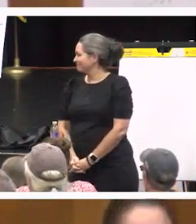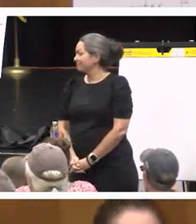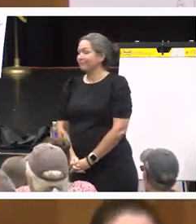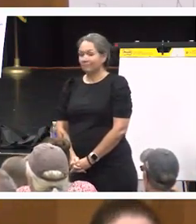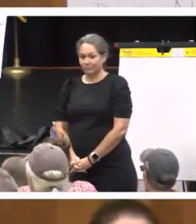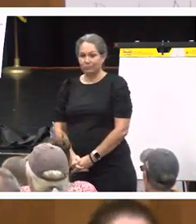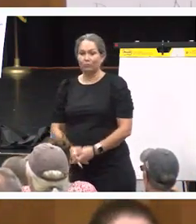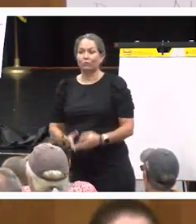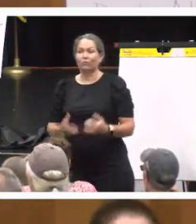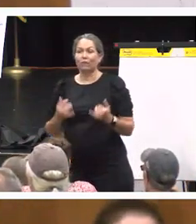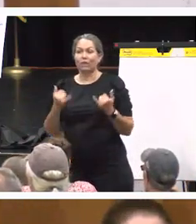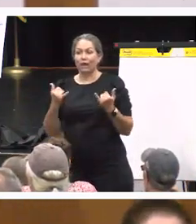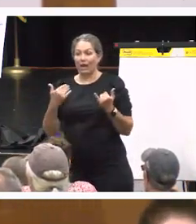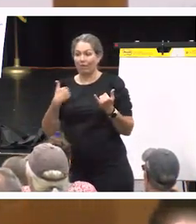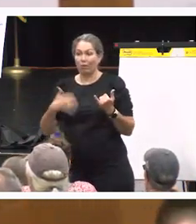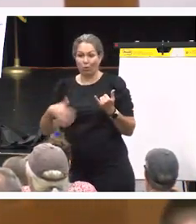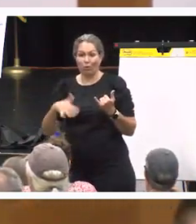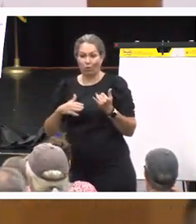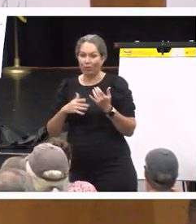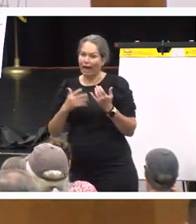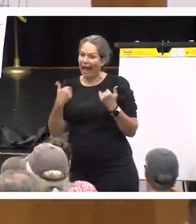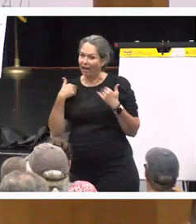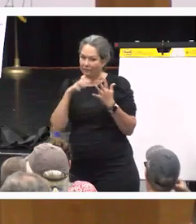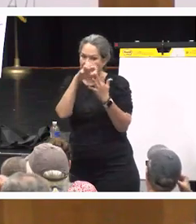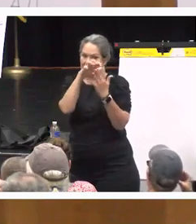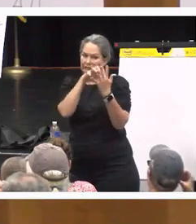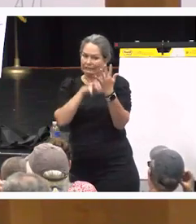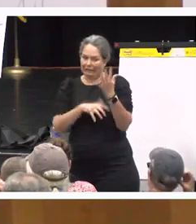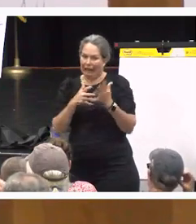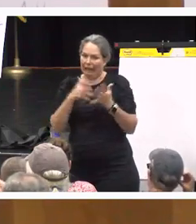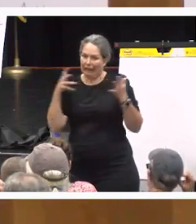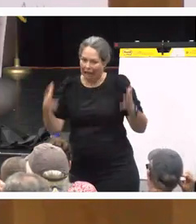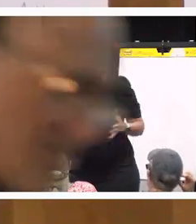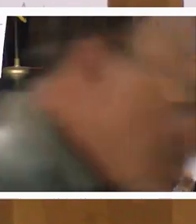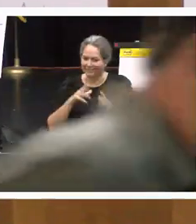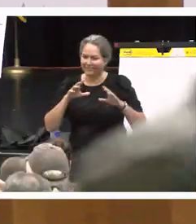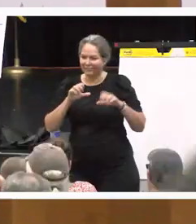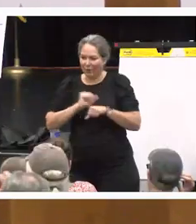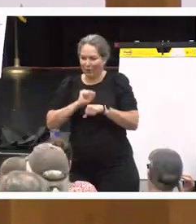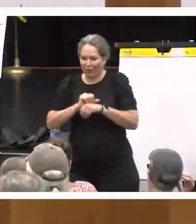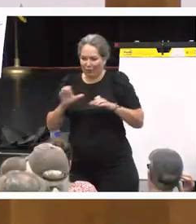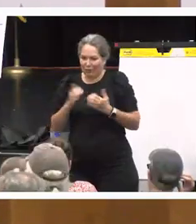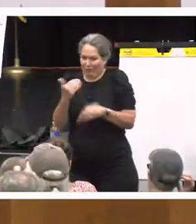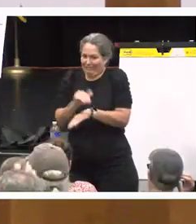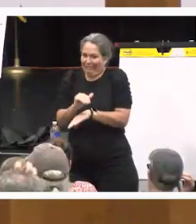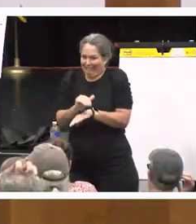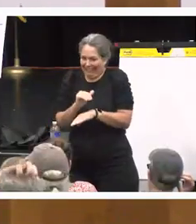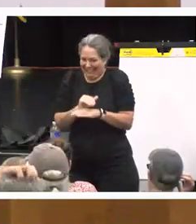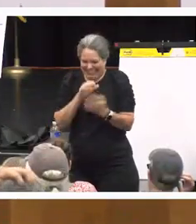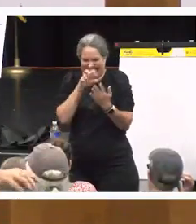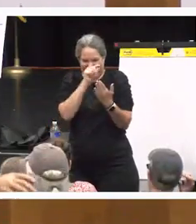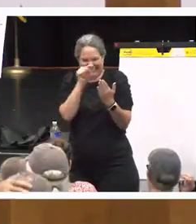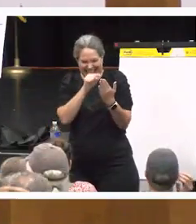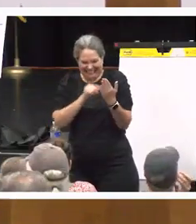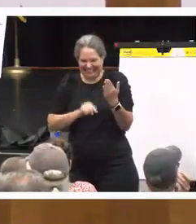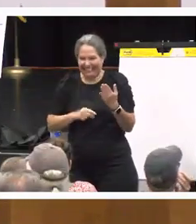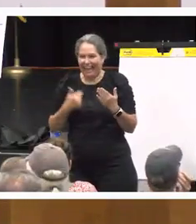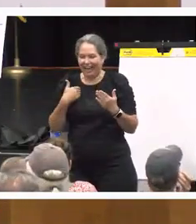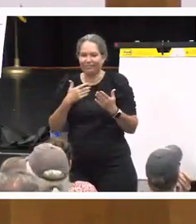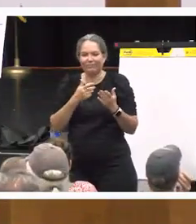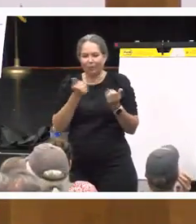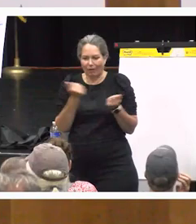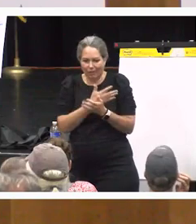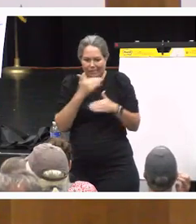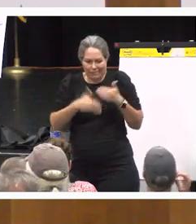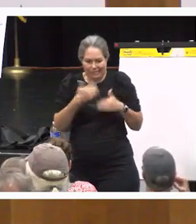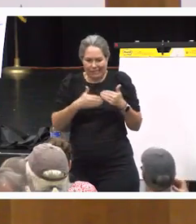So we've got an incredibly vigorous agenda tonight to move forward that will be decisive and will gear us up and set the next stage